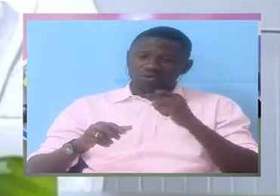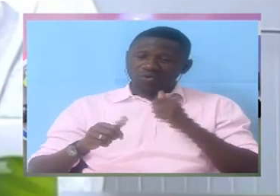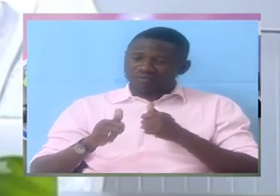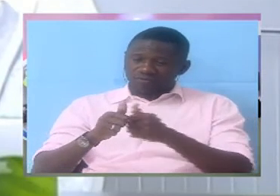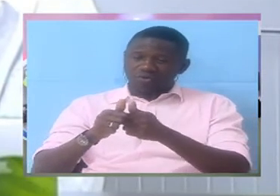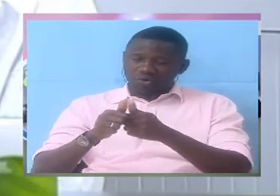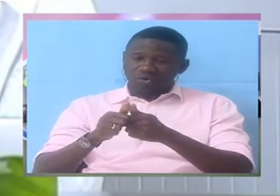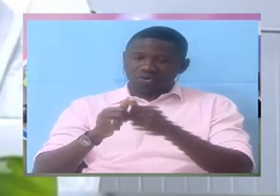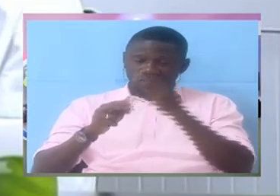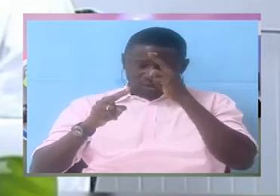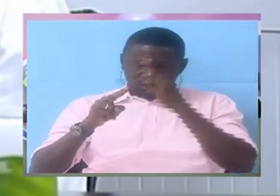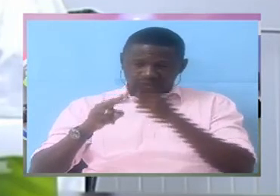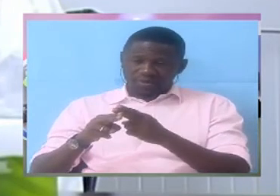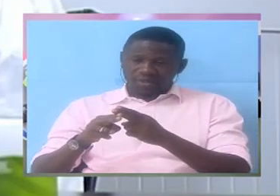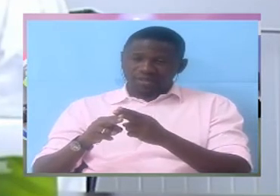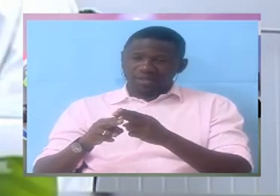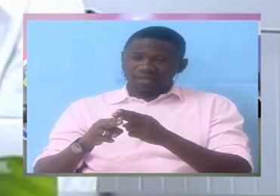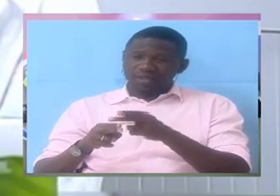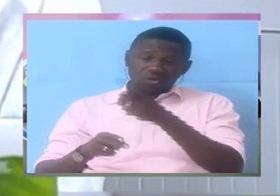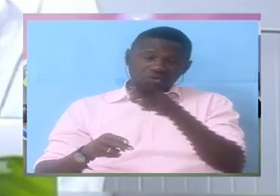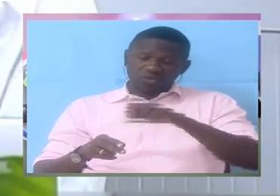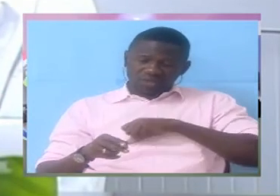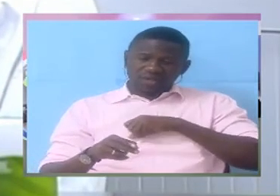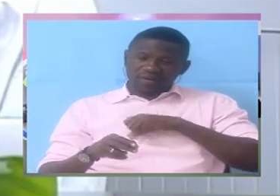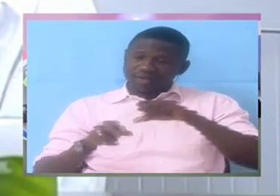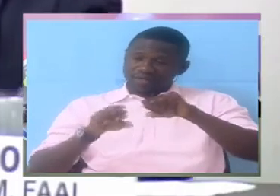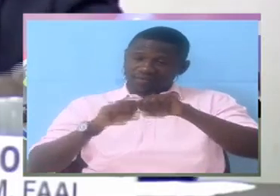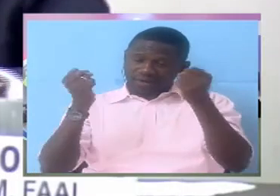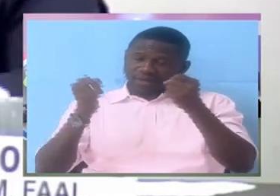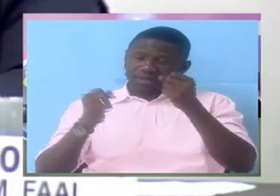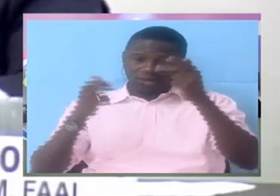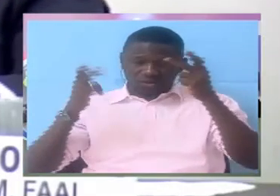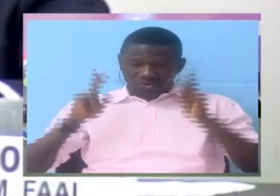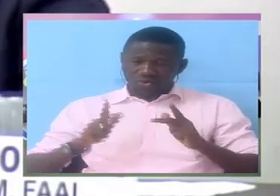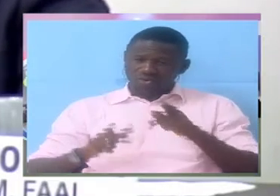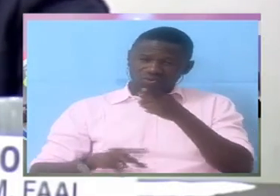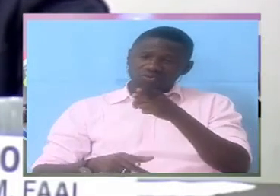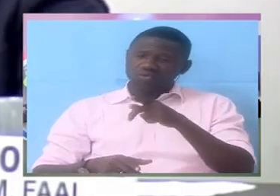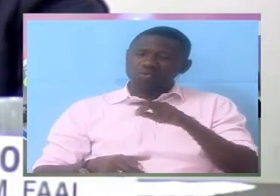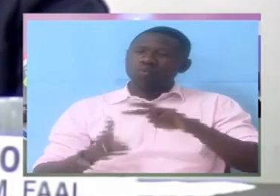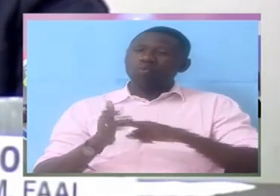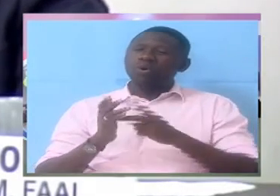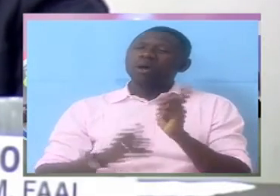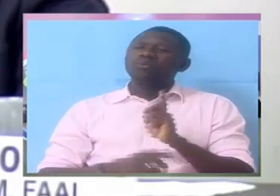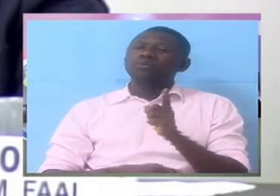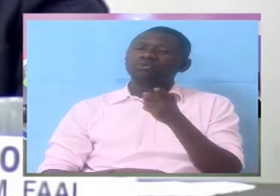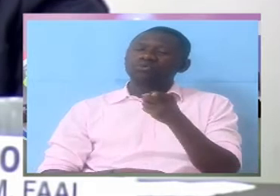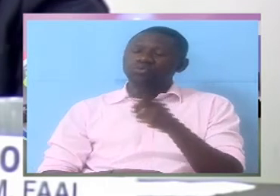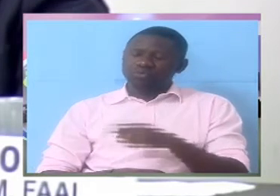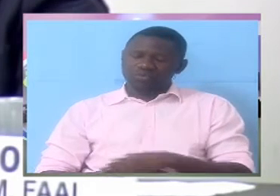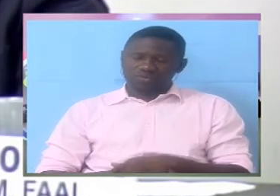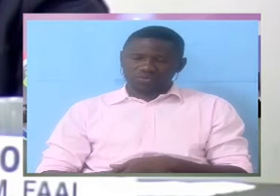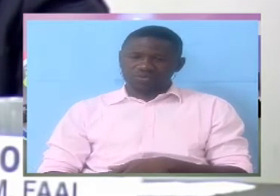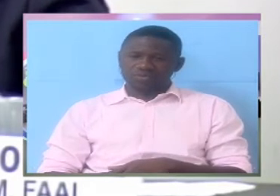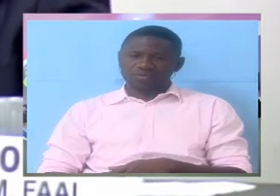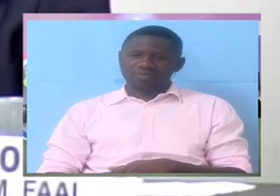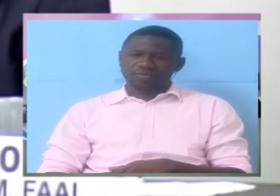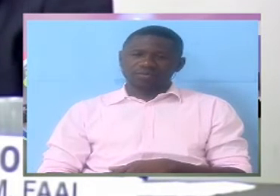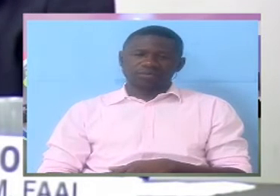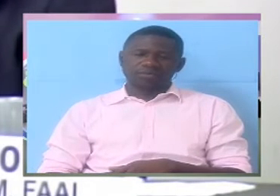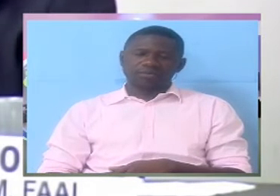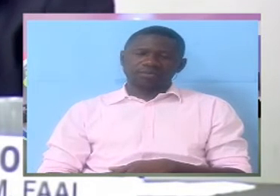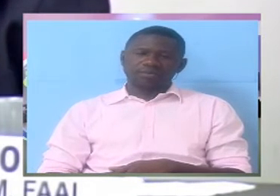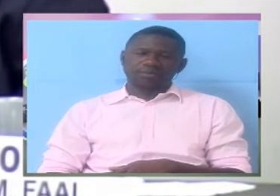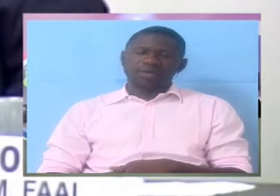disciplined? Yes, that's the fact. When you beat those boys, you violated their rights, and